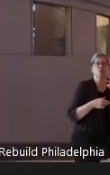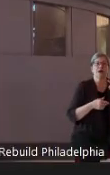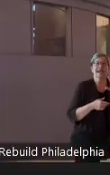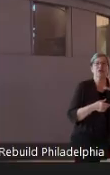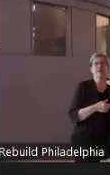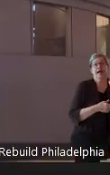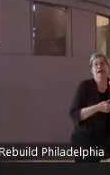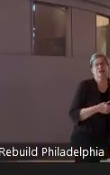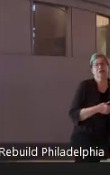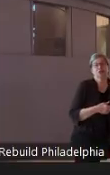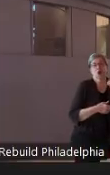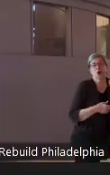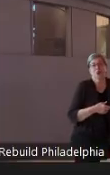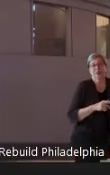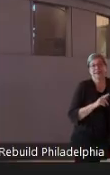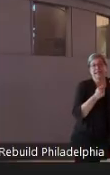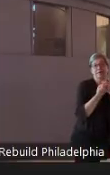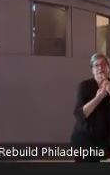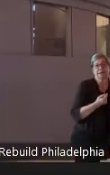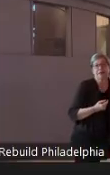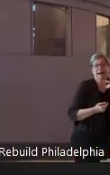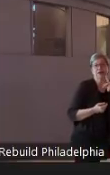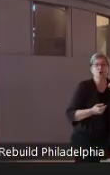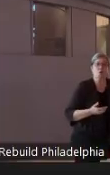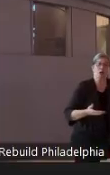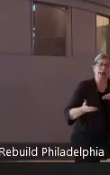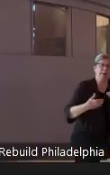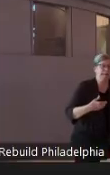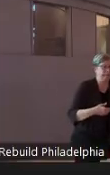back. And so welcome them, please.